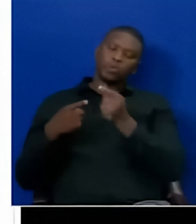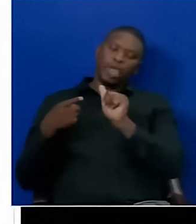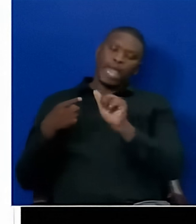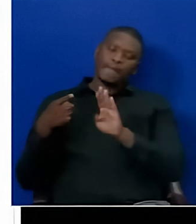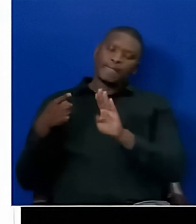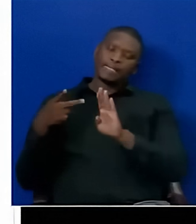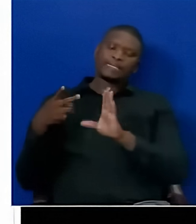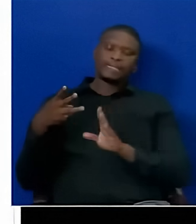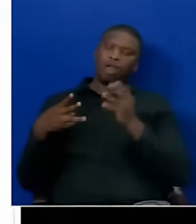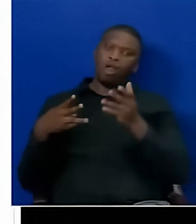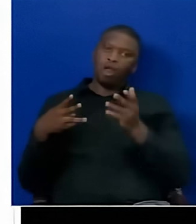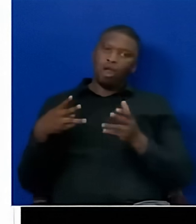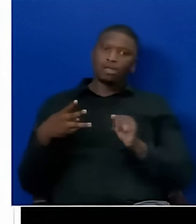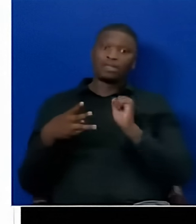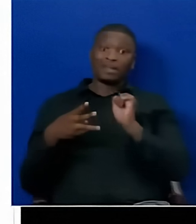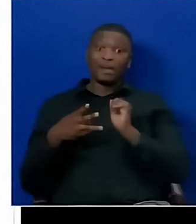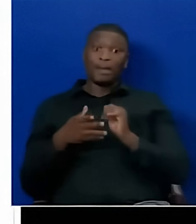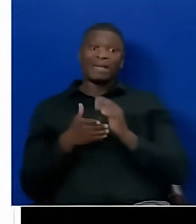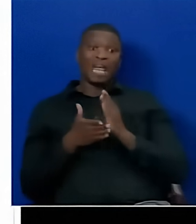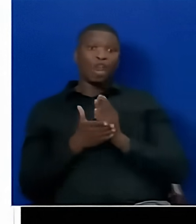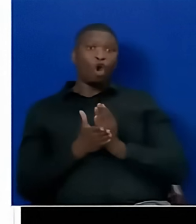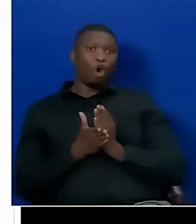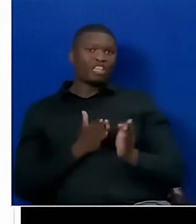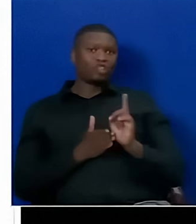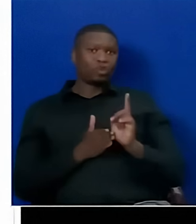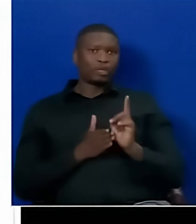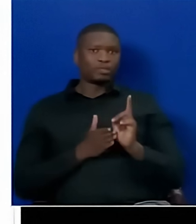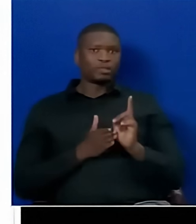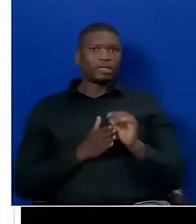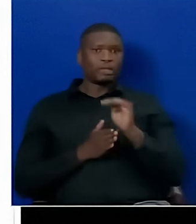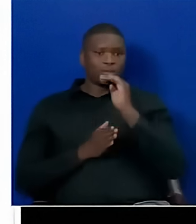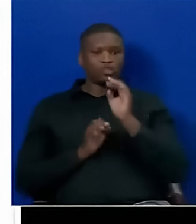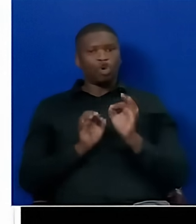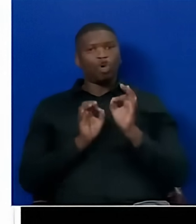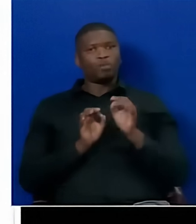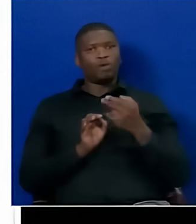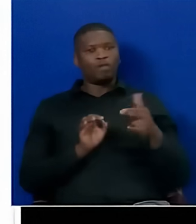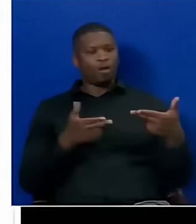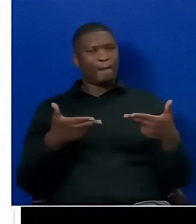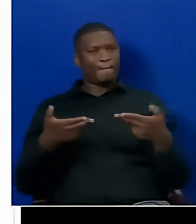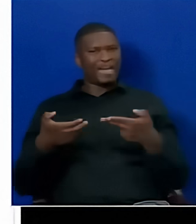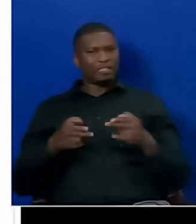of admissions would be the correctness of the ballistics report of Captain Magotle.